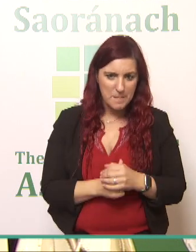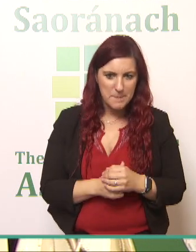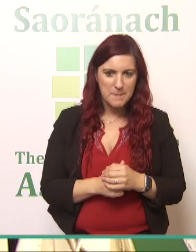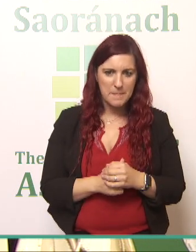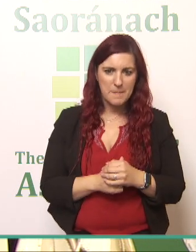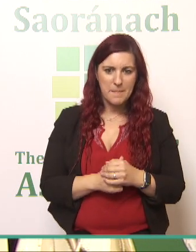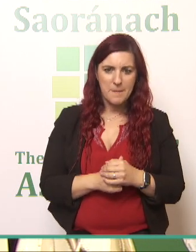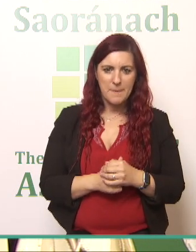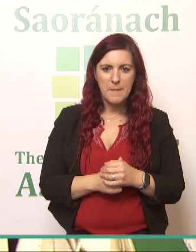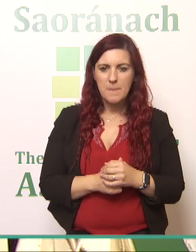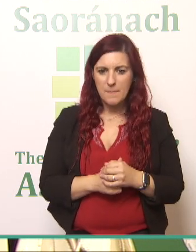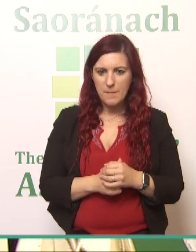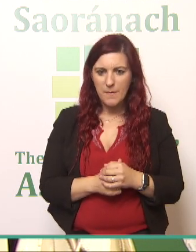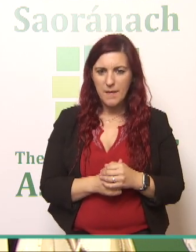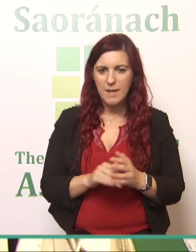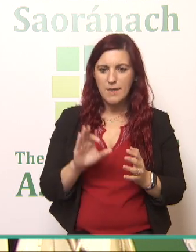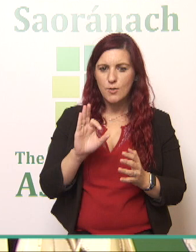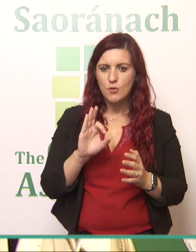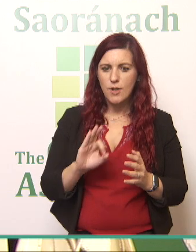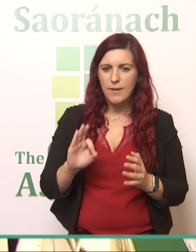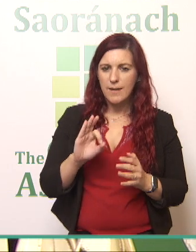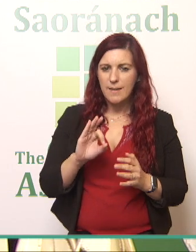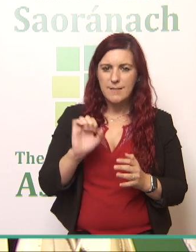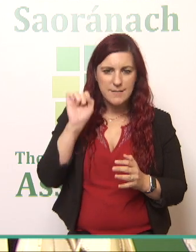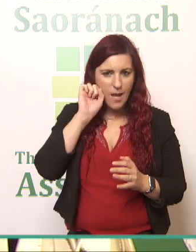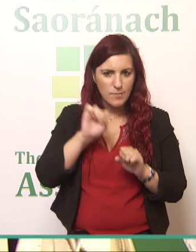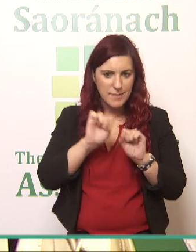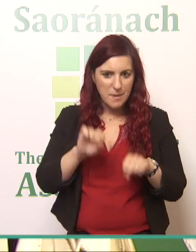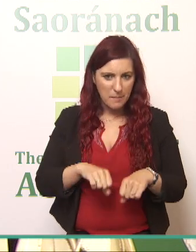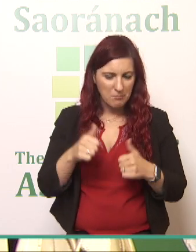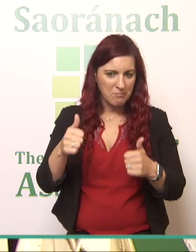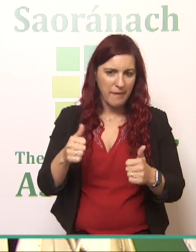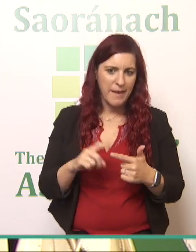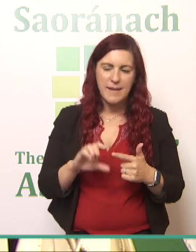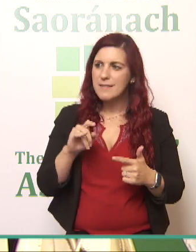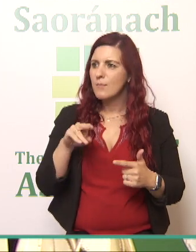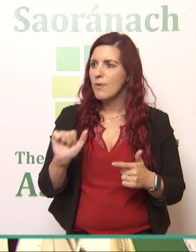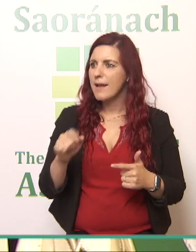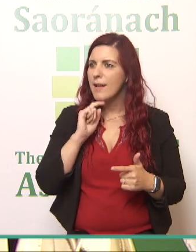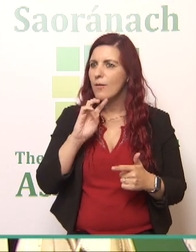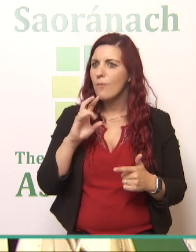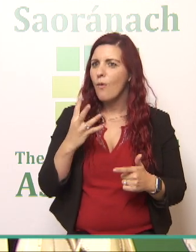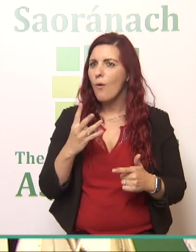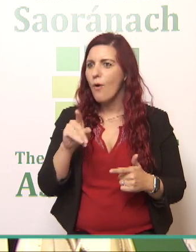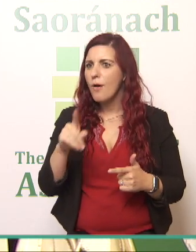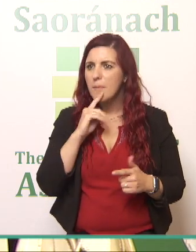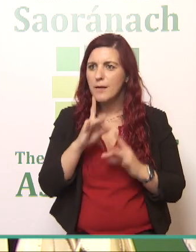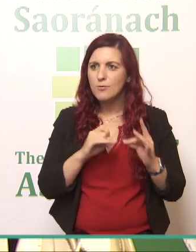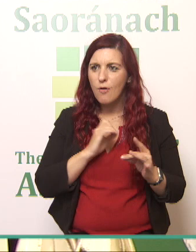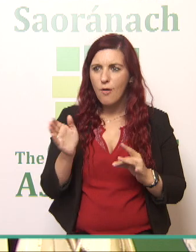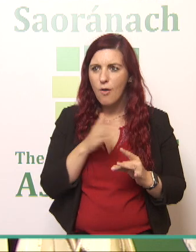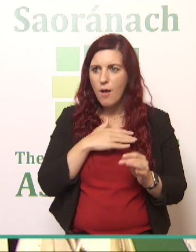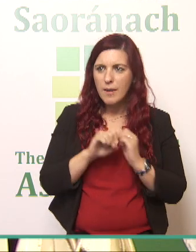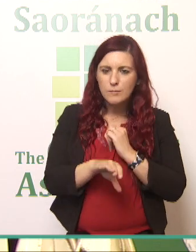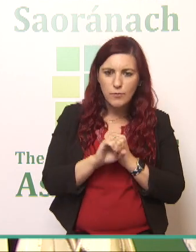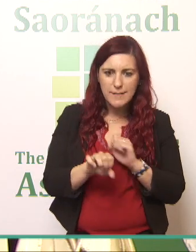and Caitlin as well. Jerry is on the sound. Thanks to Sabrina and Ronan at Q4 for making sure that all the press statements